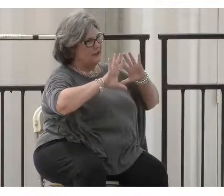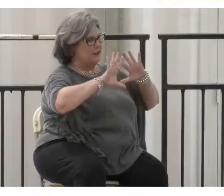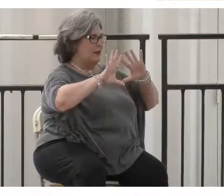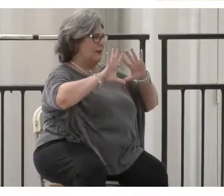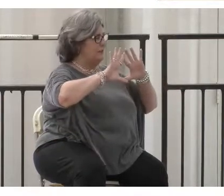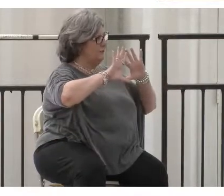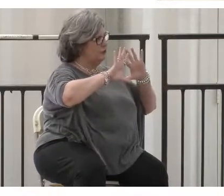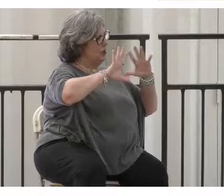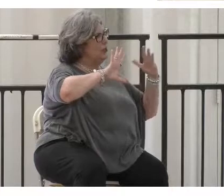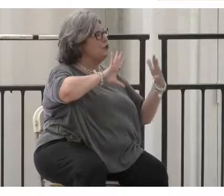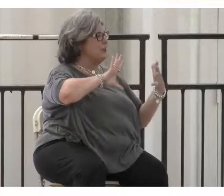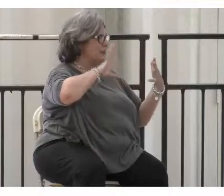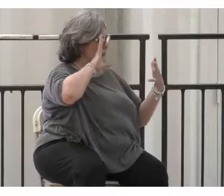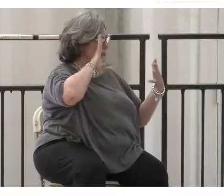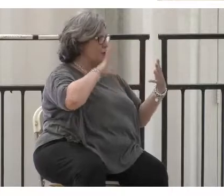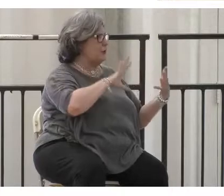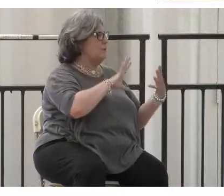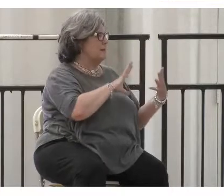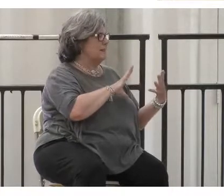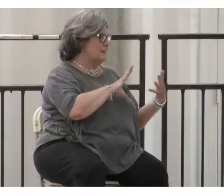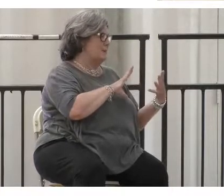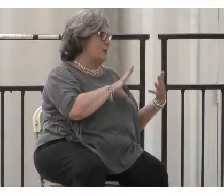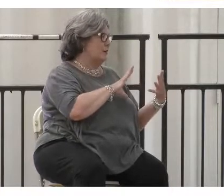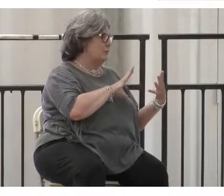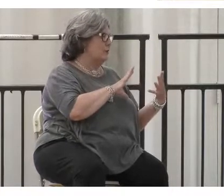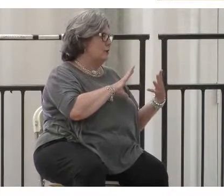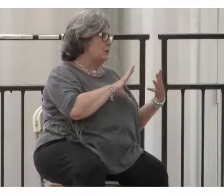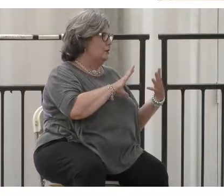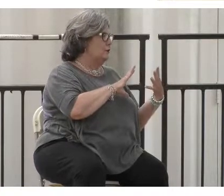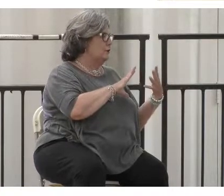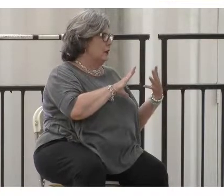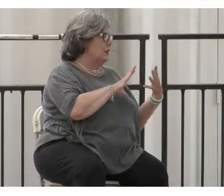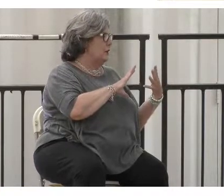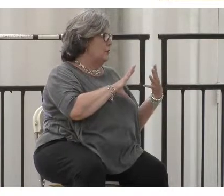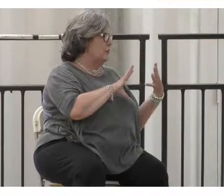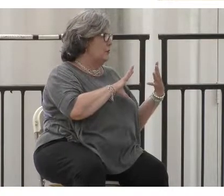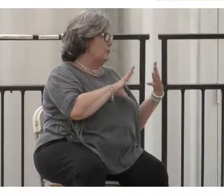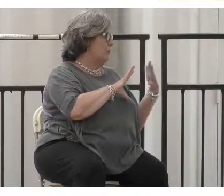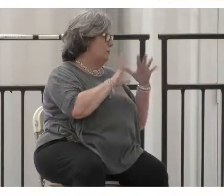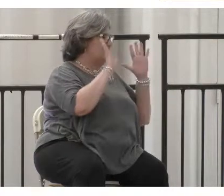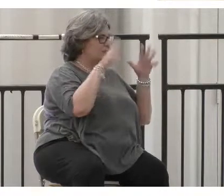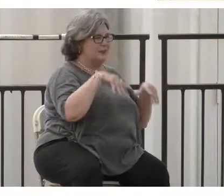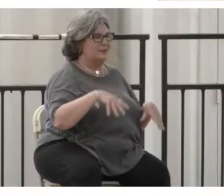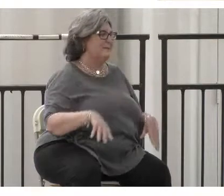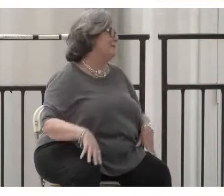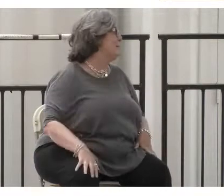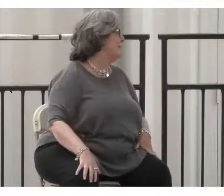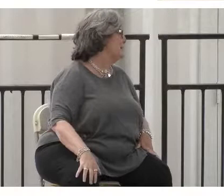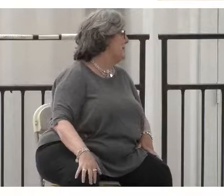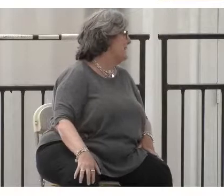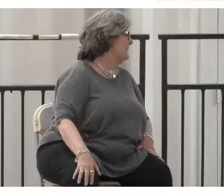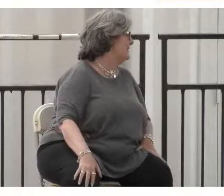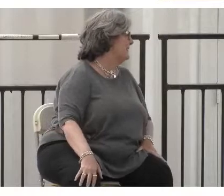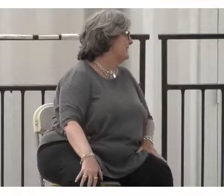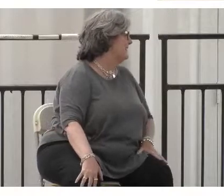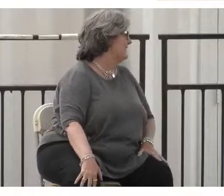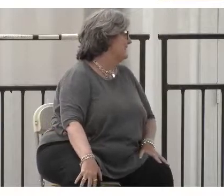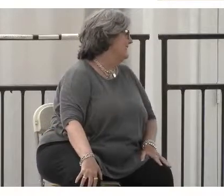Yeah, that's good. I'll sit next to Lena, and then you'll be next to Sandra, and then Lena and I can see you. So I see it. All right.